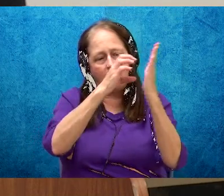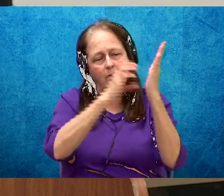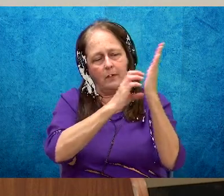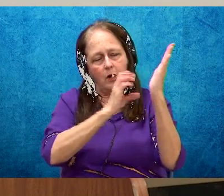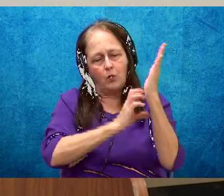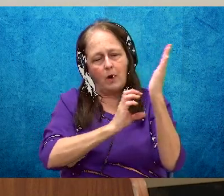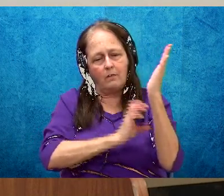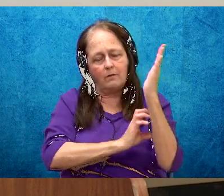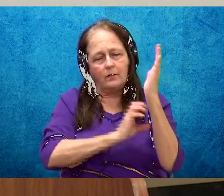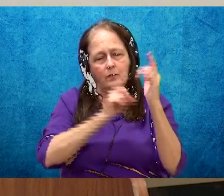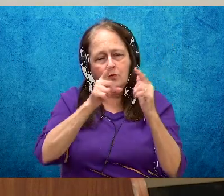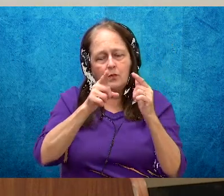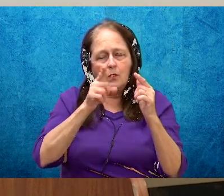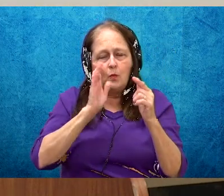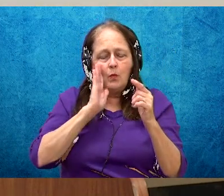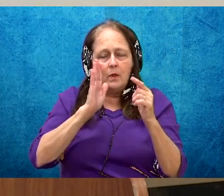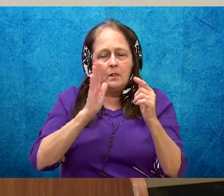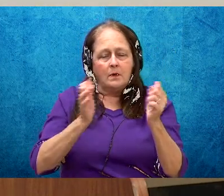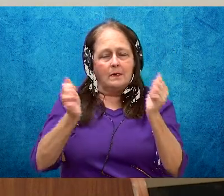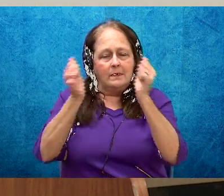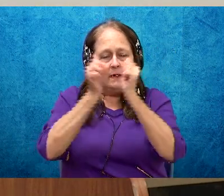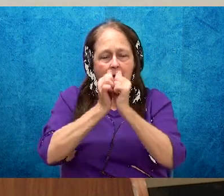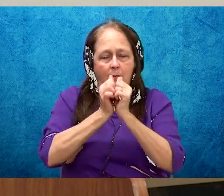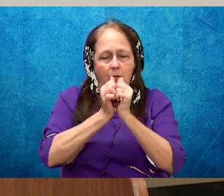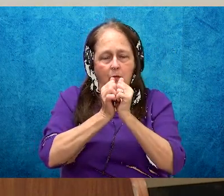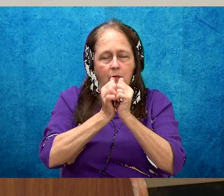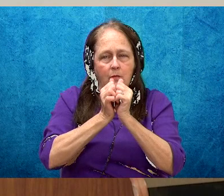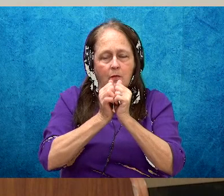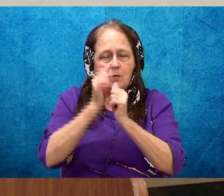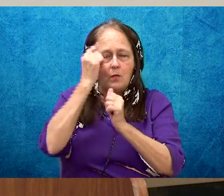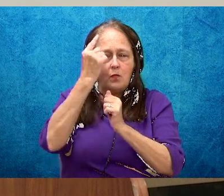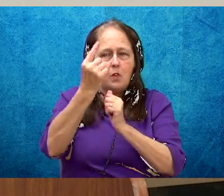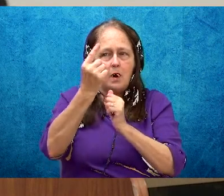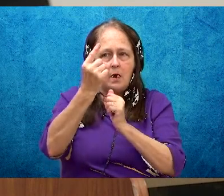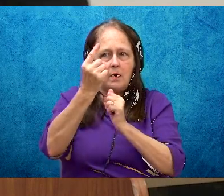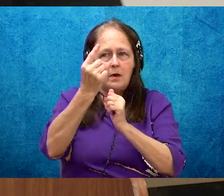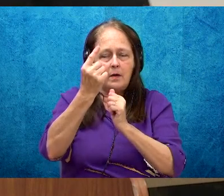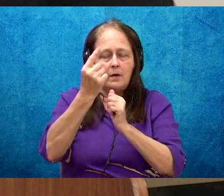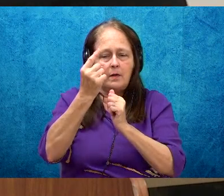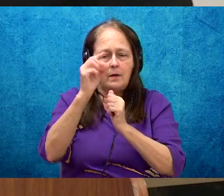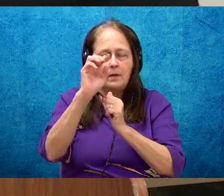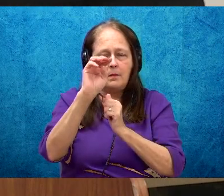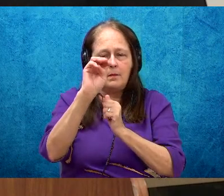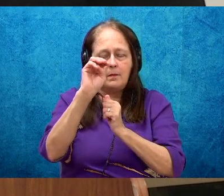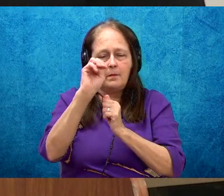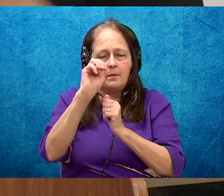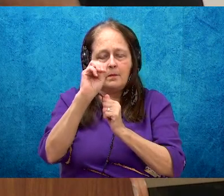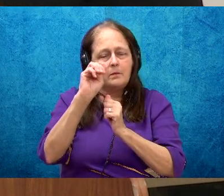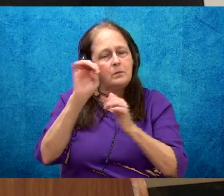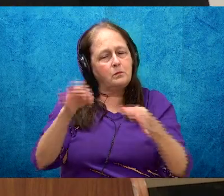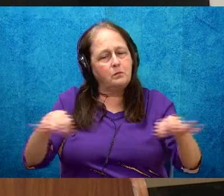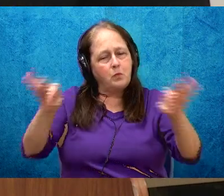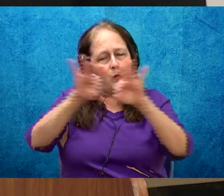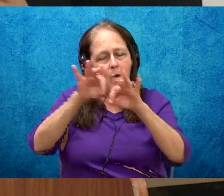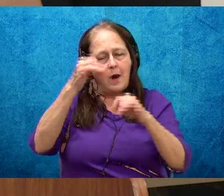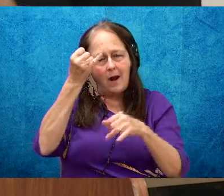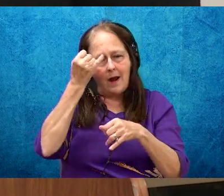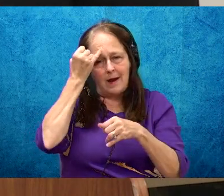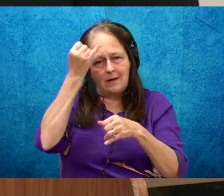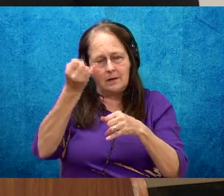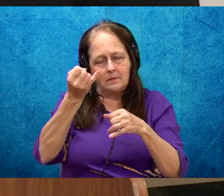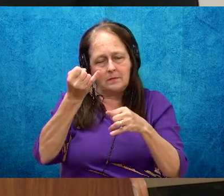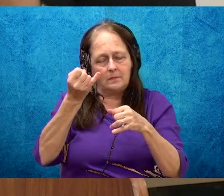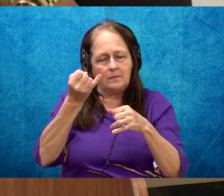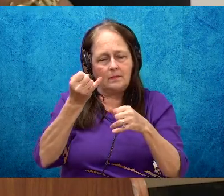job to take that text, put it all together, and form one main idea for the entire text. This shows how the